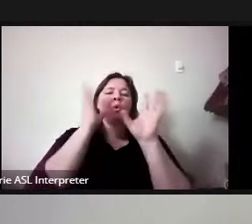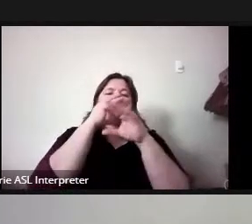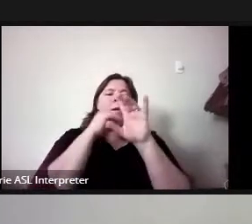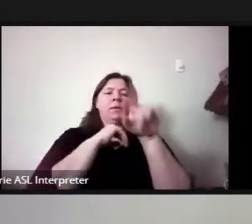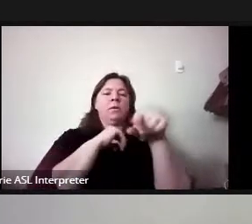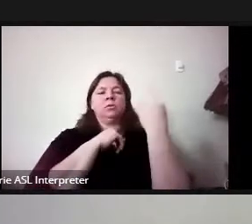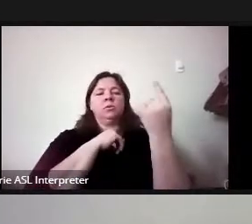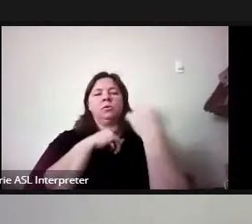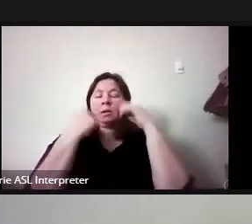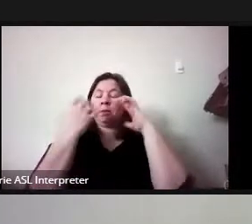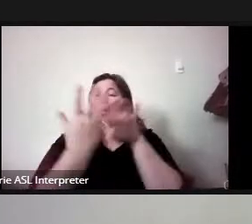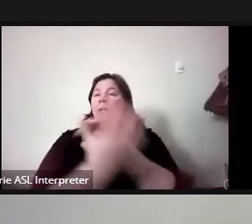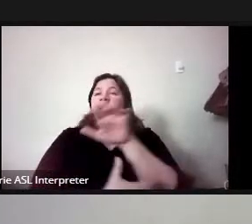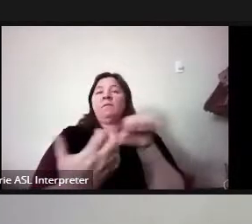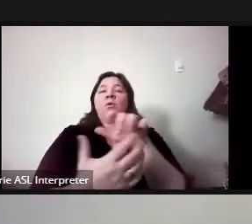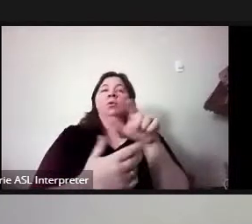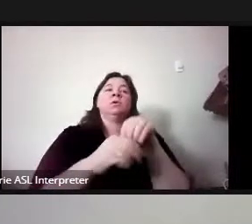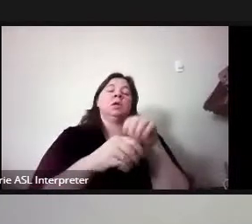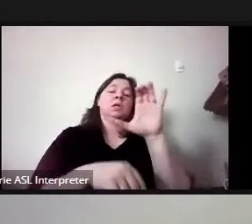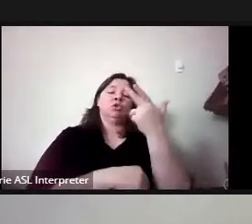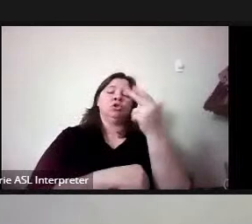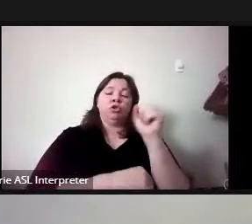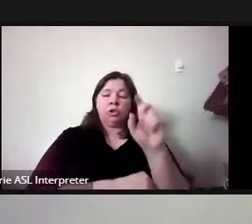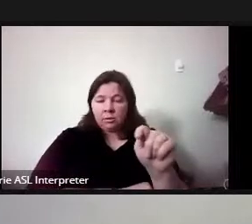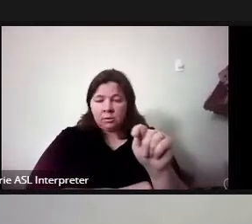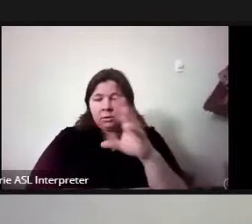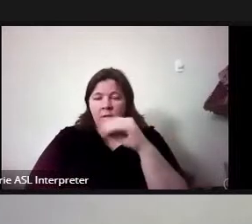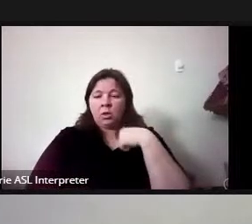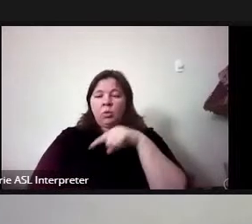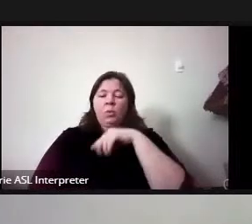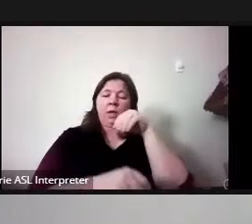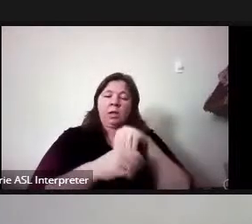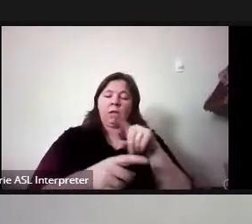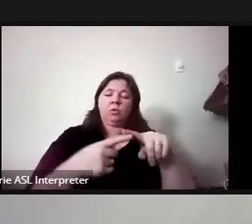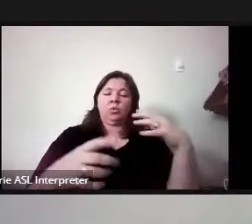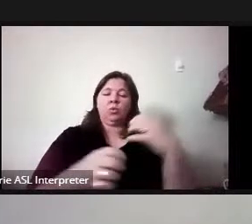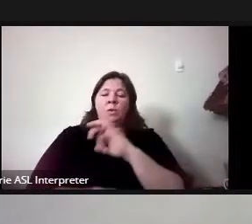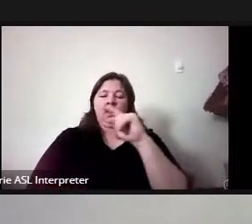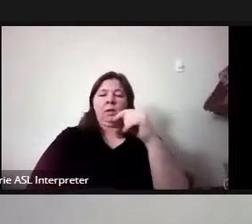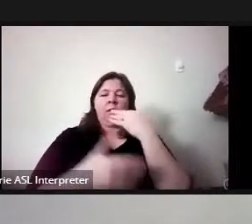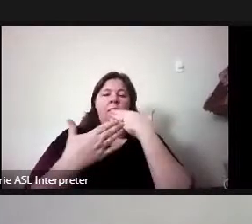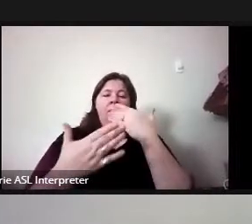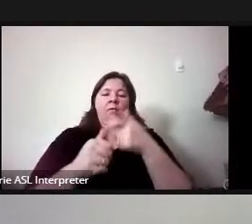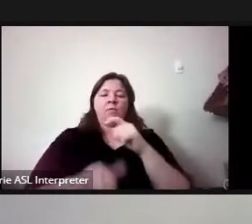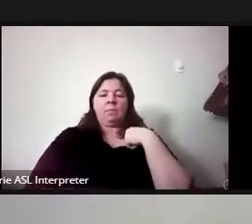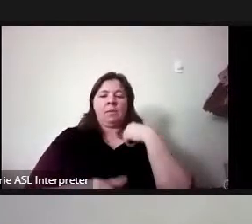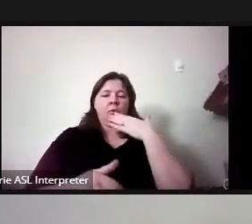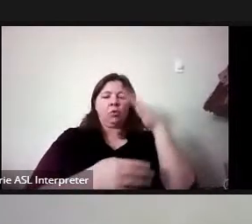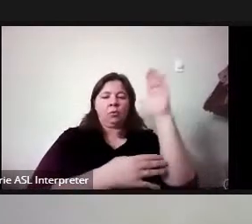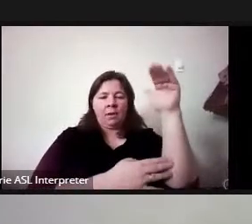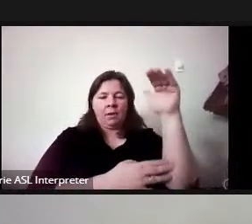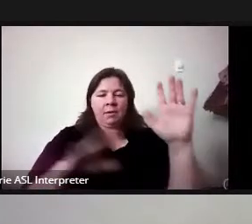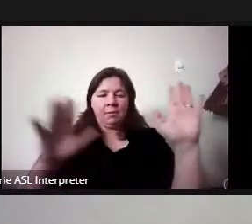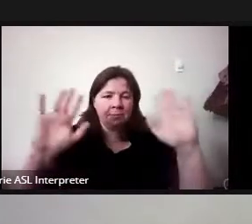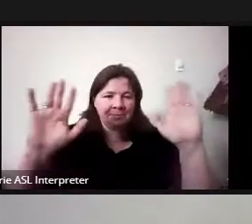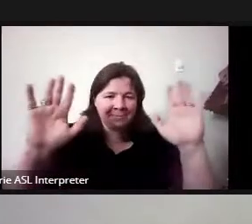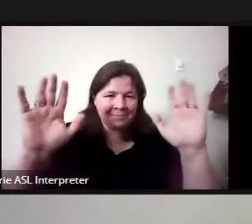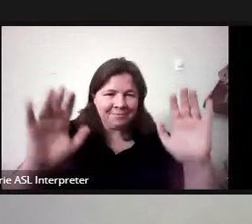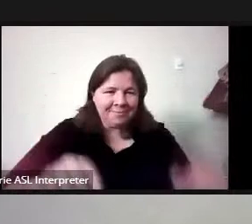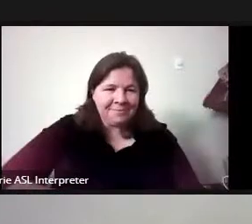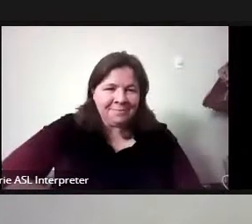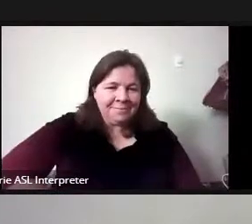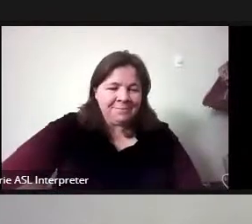I'm getting so confused. It's in the chat, and we are in it to win it. Thank you from me. Goodbye.